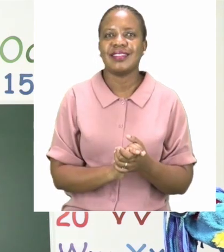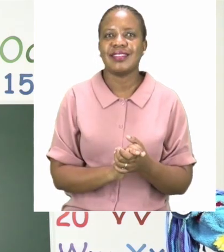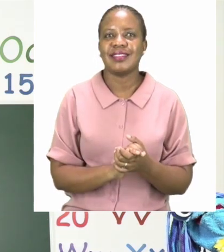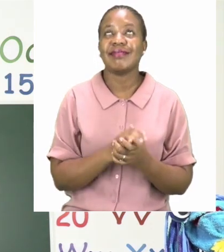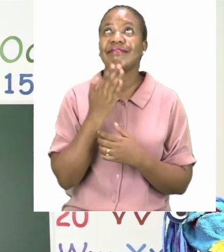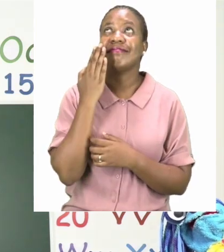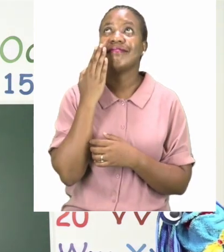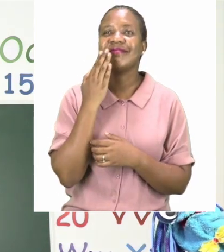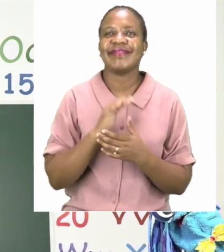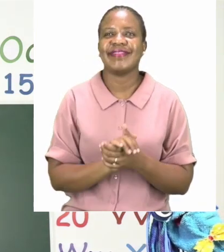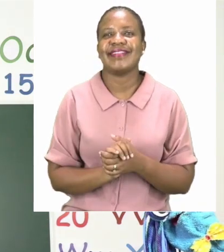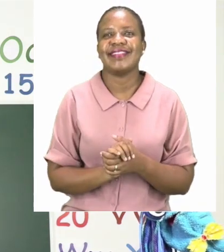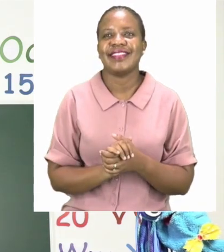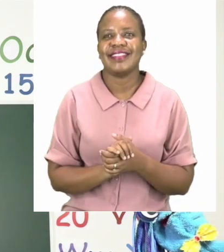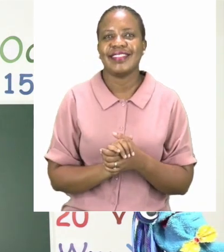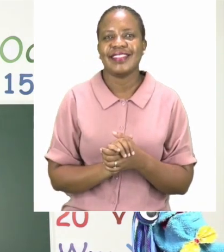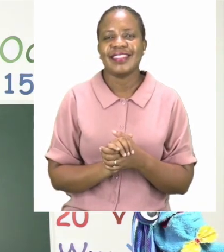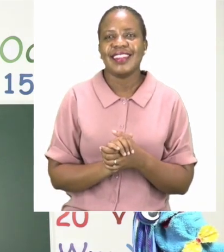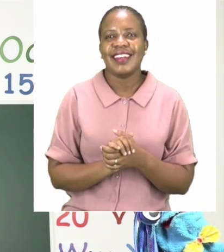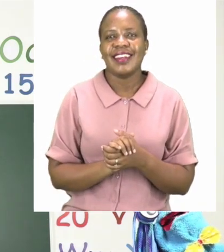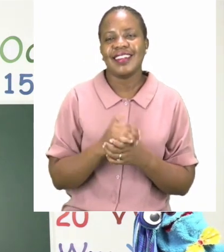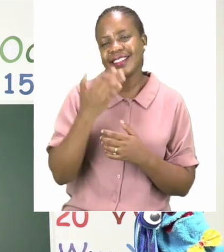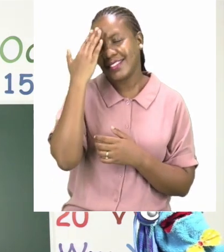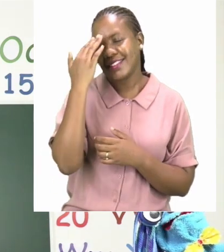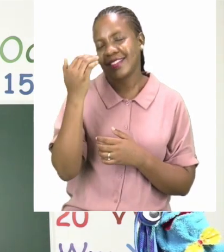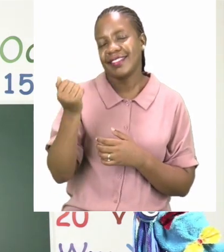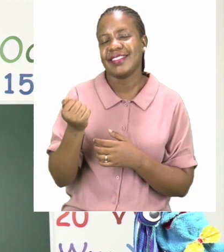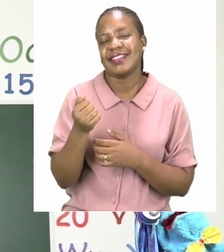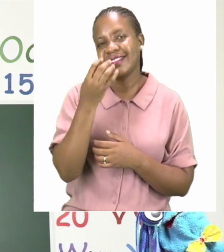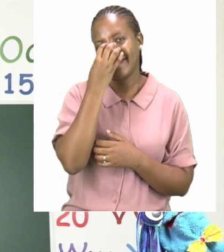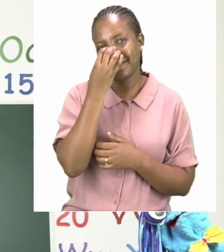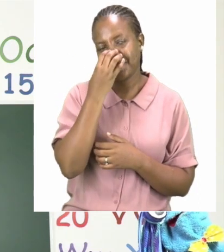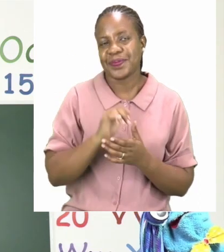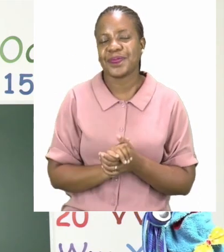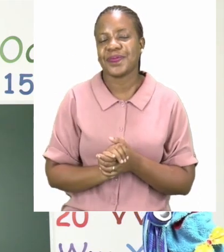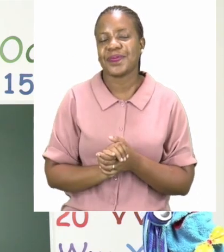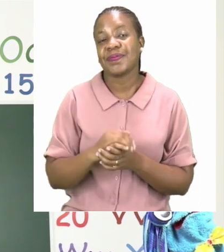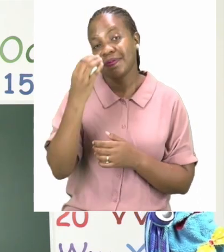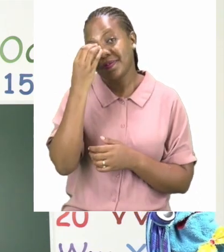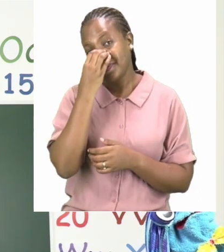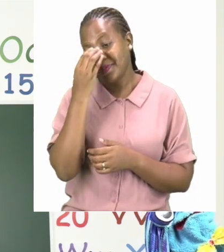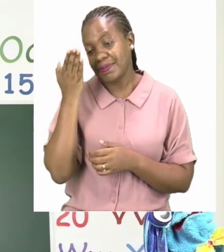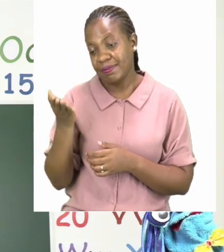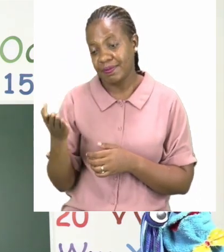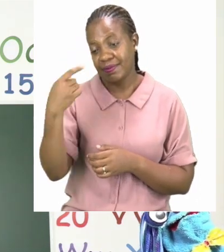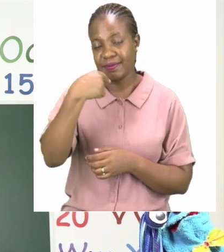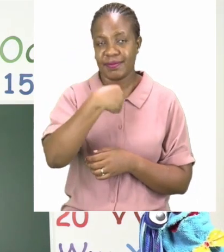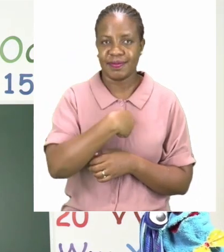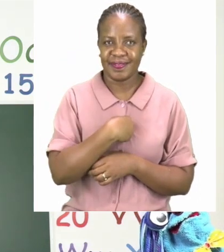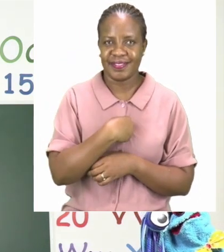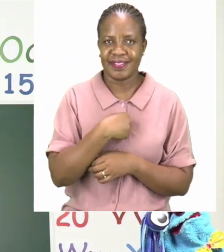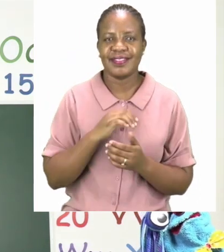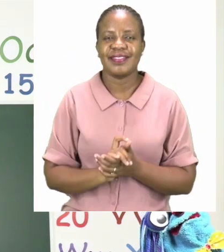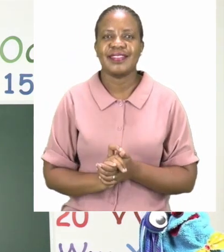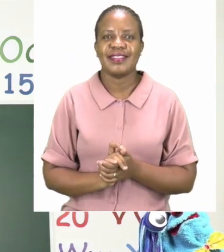There he is. Hello, Zacky. So, from Zacky and I, we would